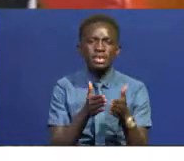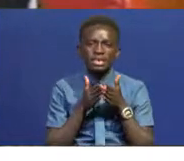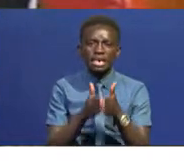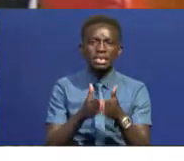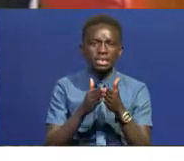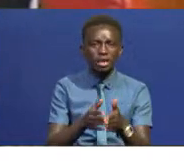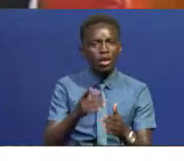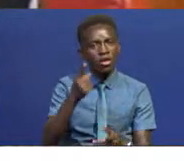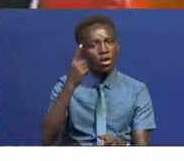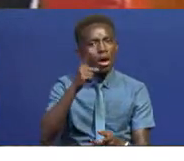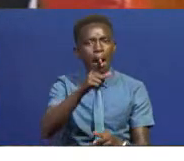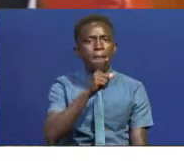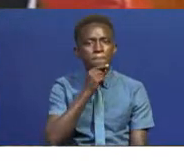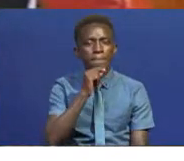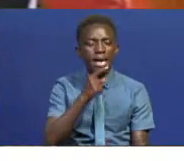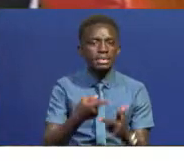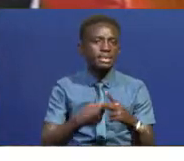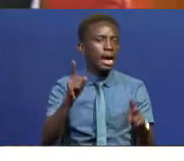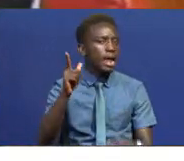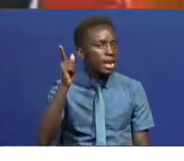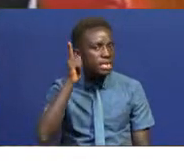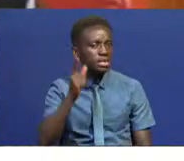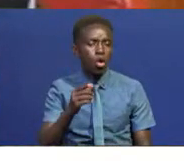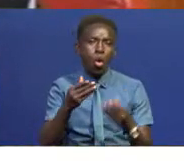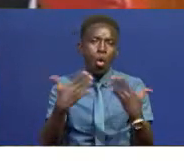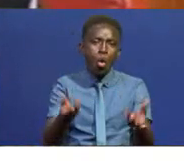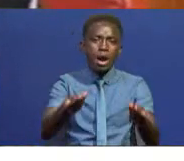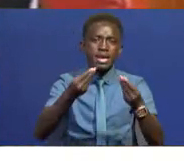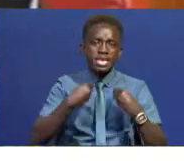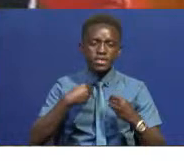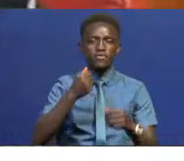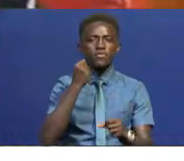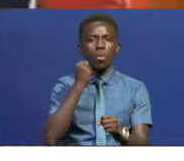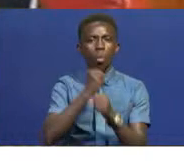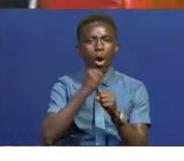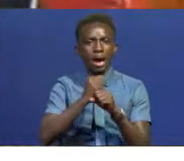to listen to me, to give me a nomination, to make me who I